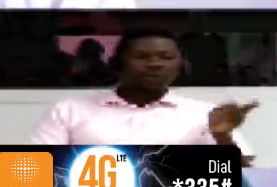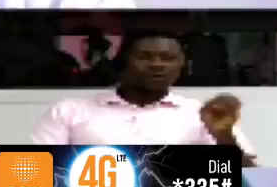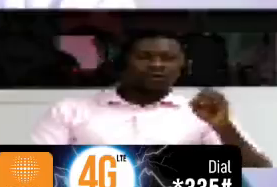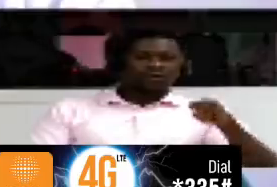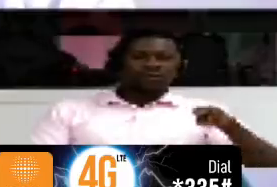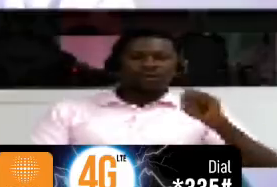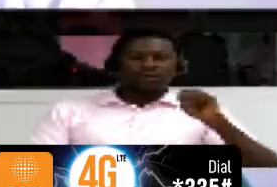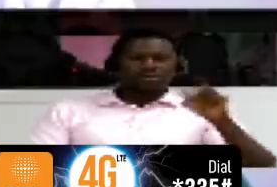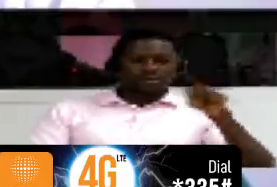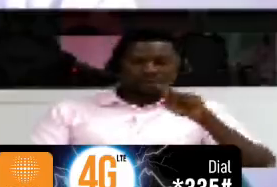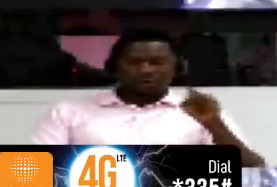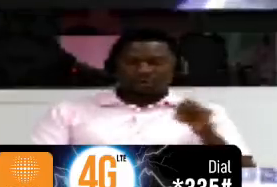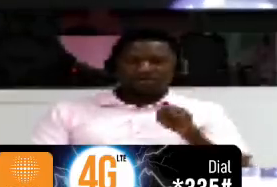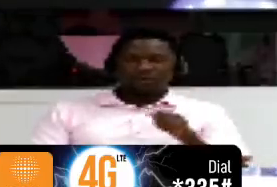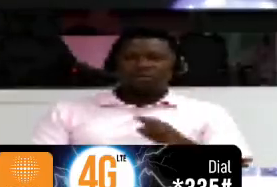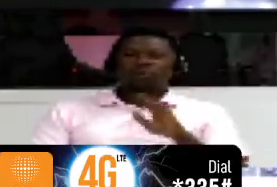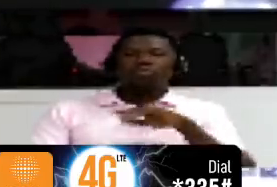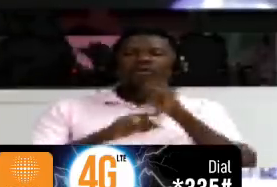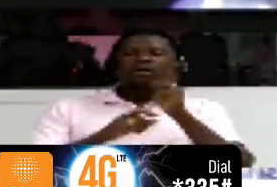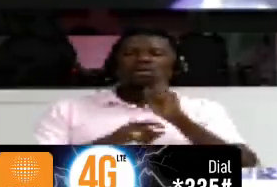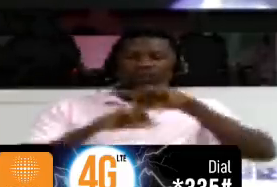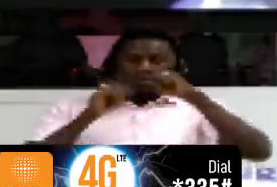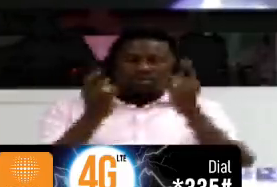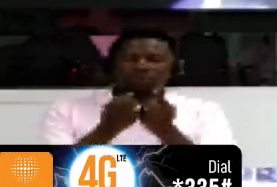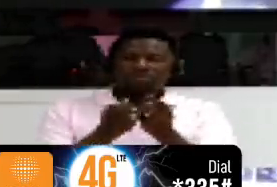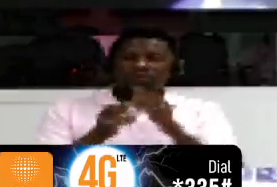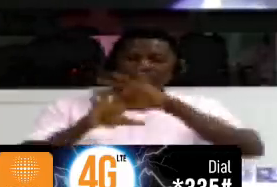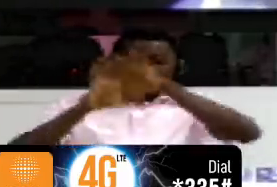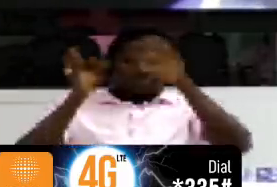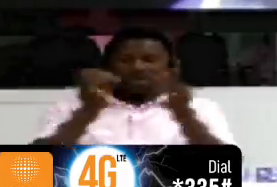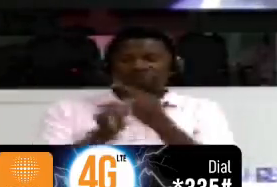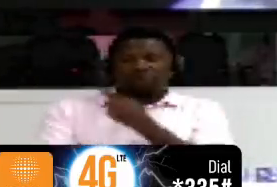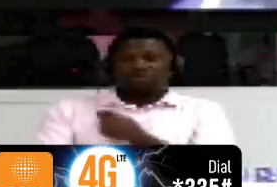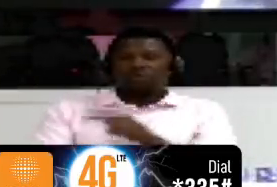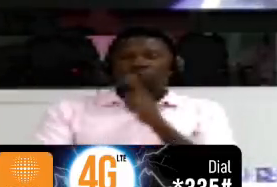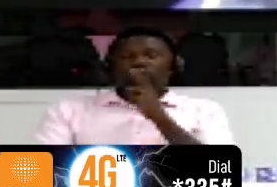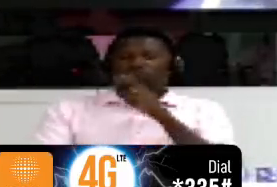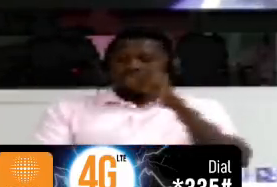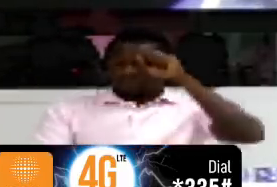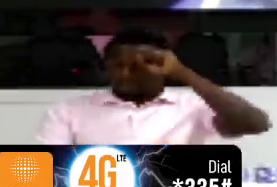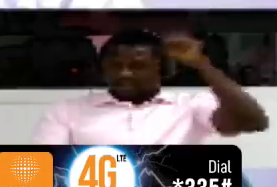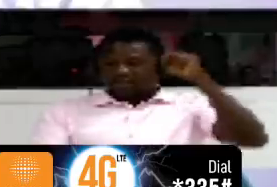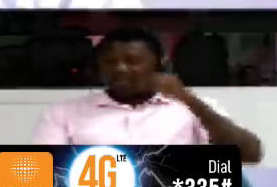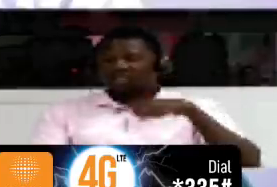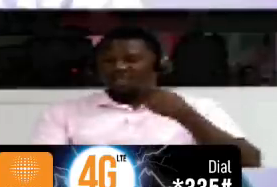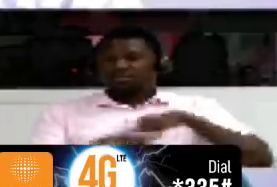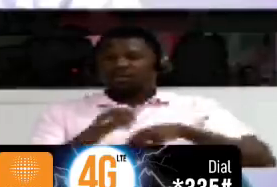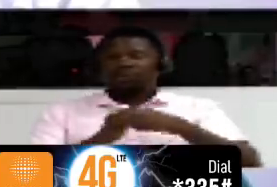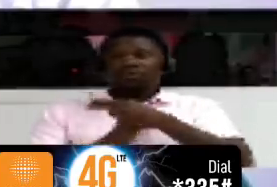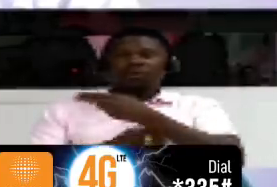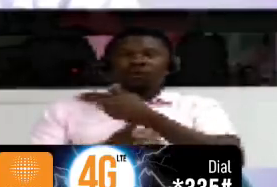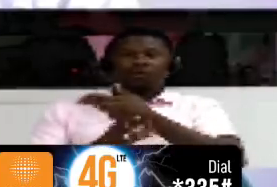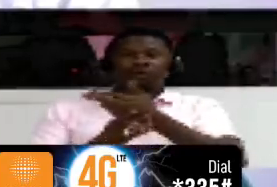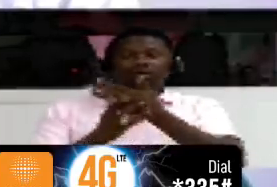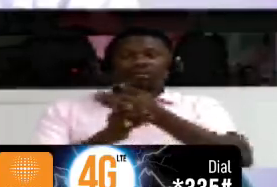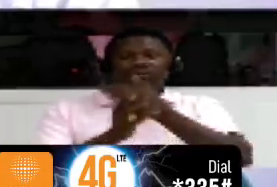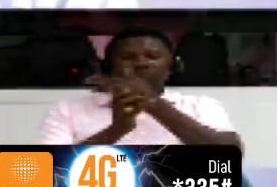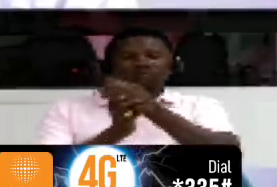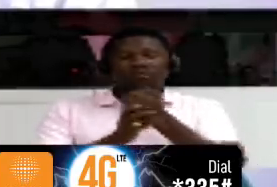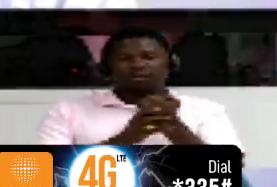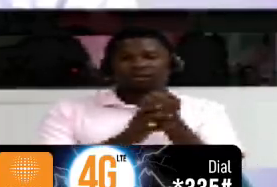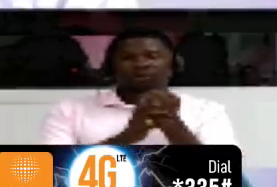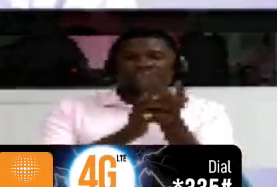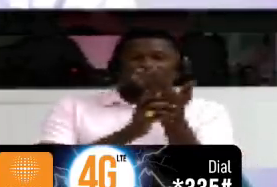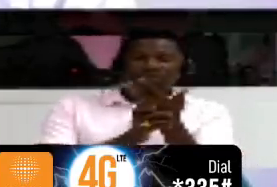What about the main union? Who was the president during that period, 1999 to 2000? The main union president